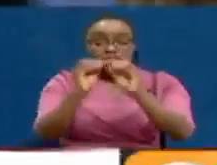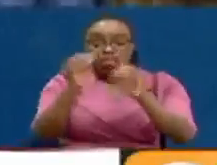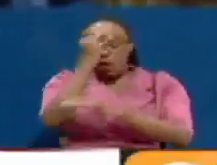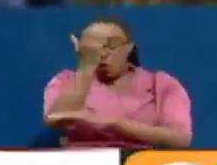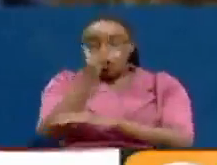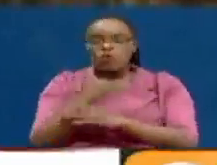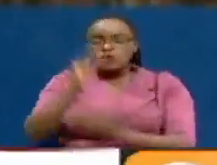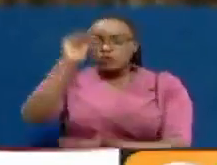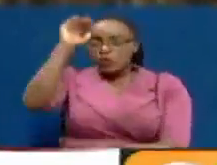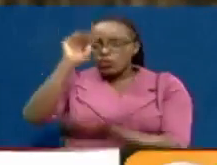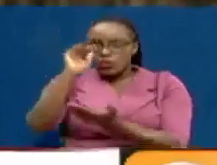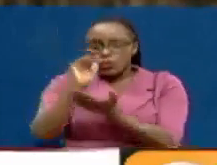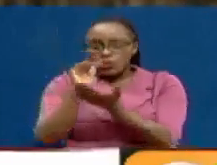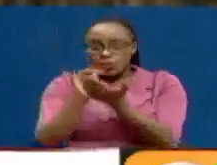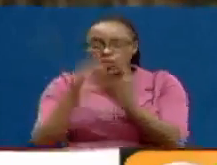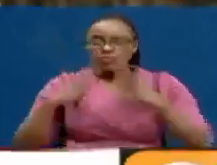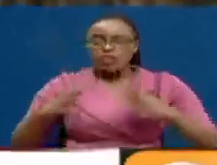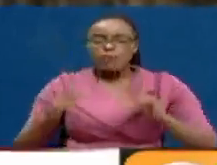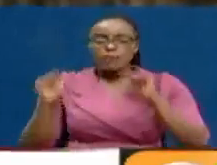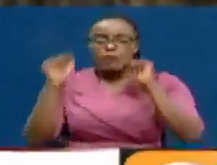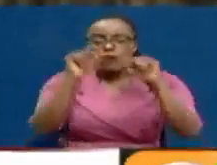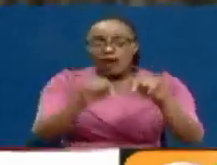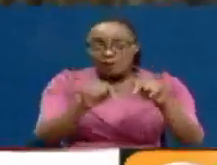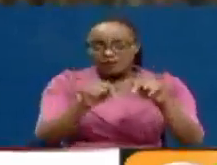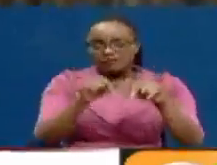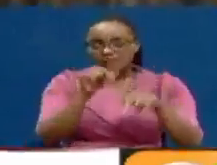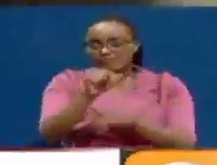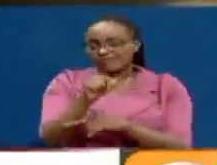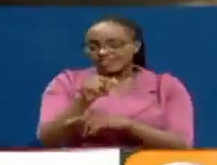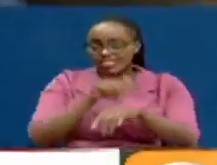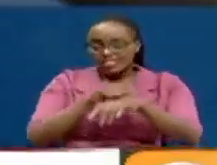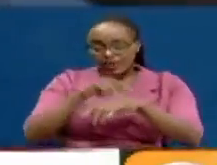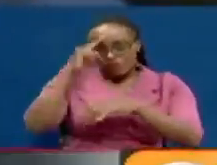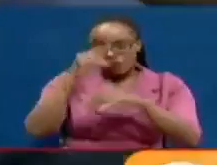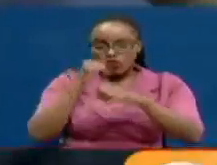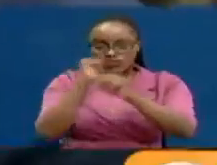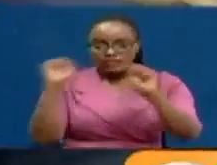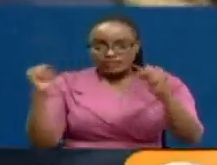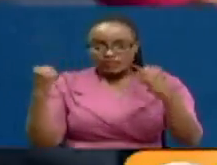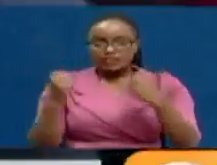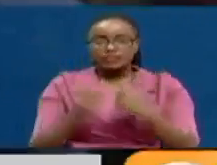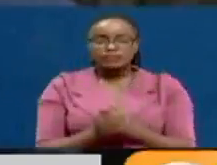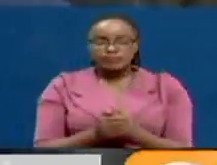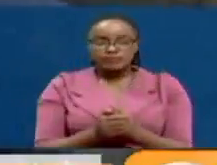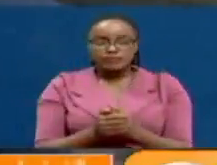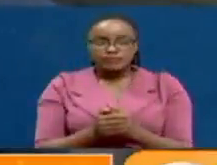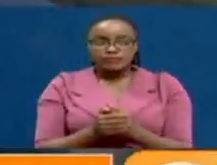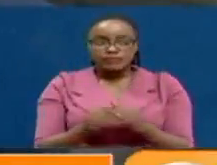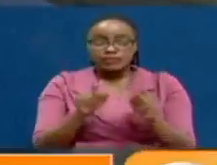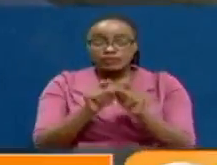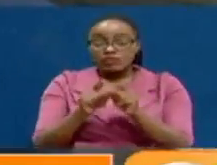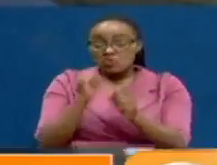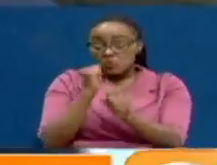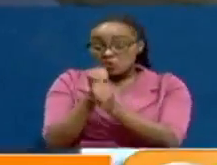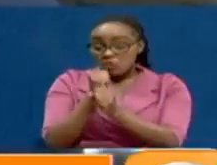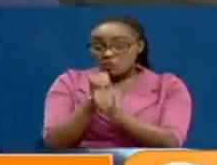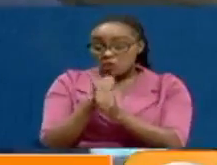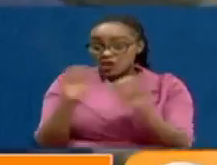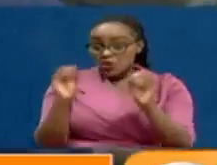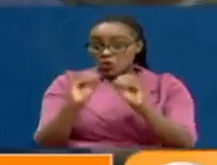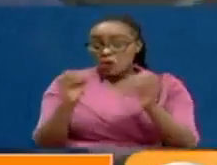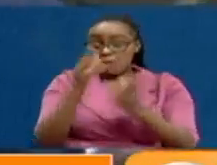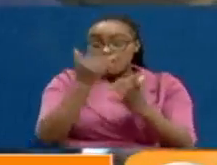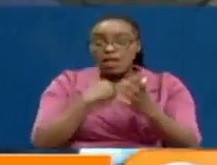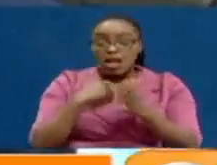to decongest and minimize crowds in the lockdown period. Mutarudi tarehe 15 na tusemi 15 takuwa tunafanya kazi, labda